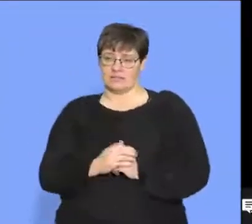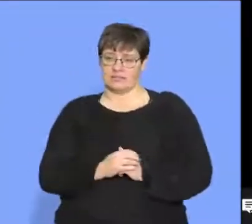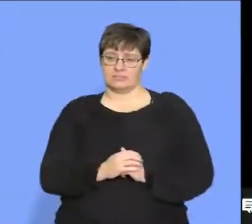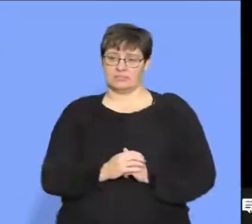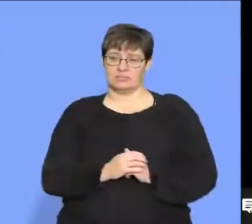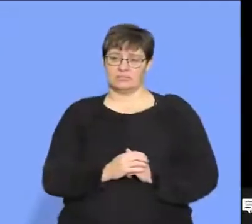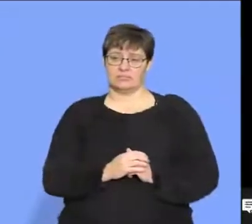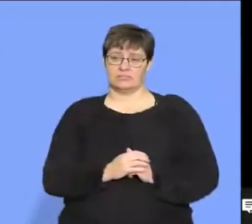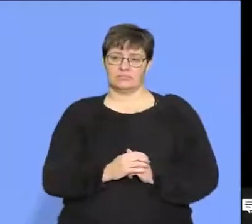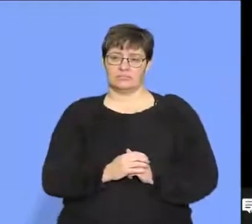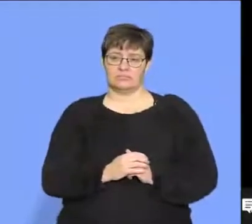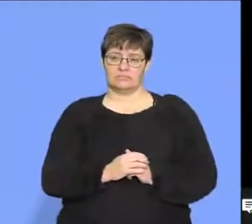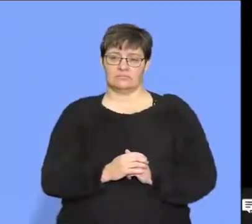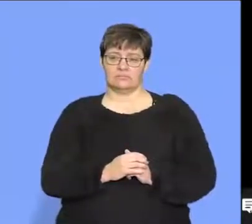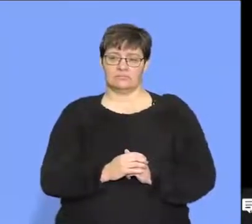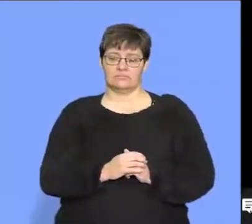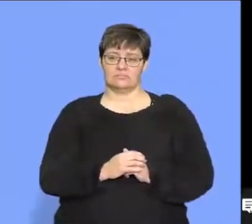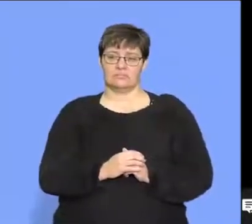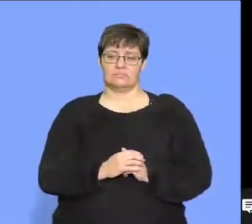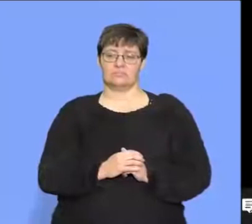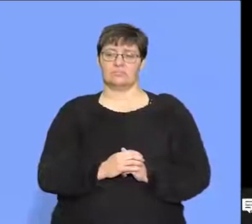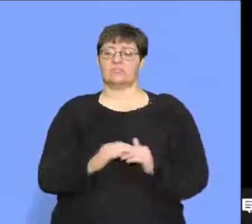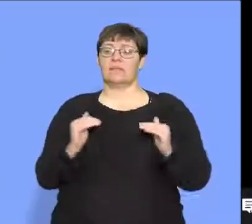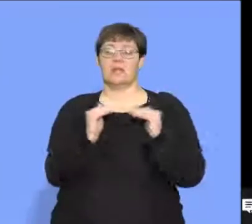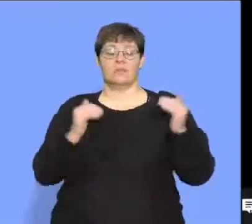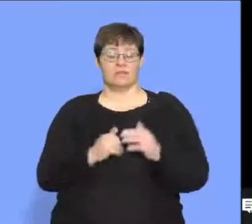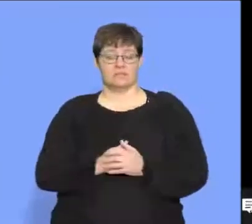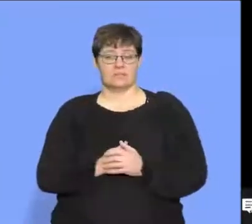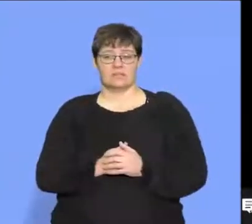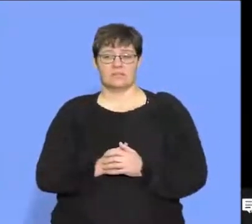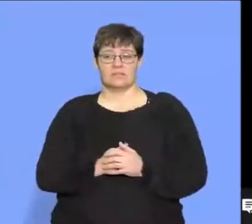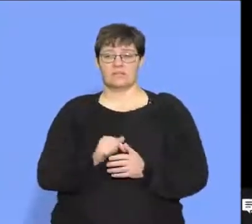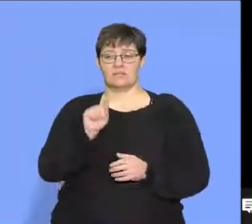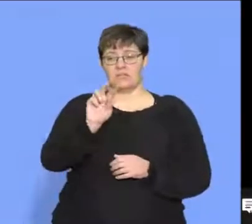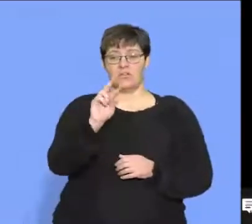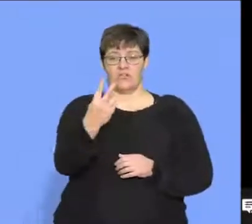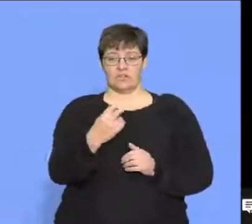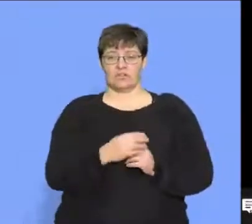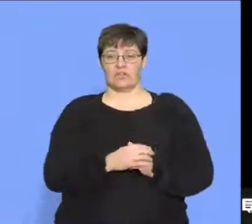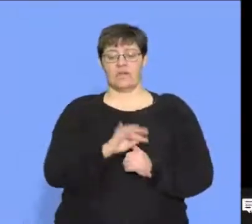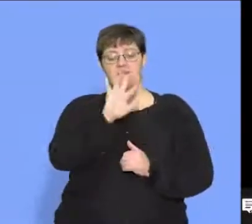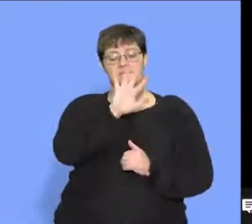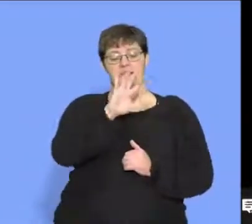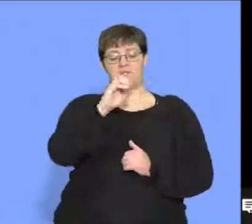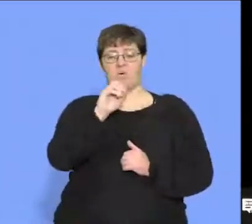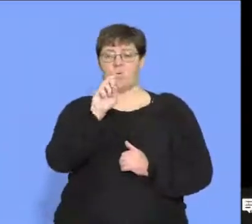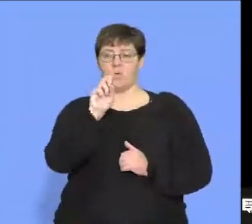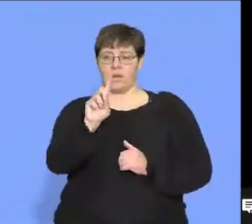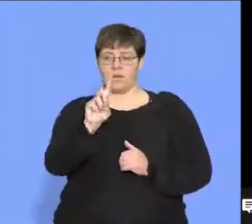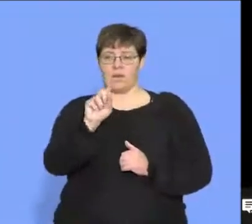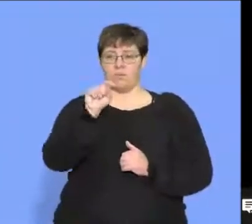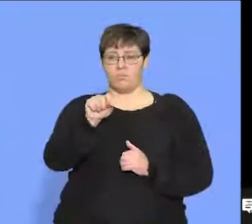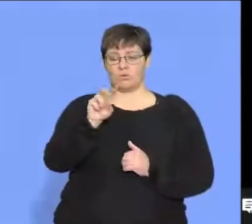of 8, close the bracket, hit equals, and then convert it. We get